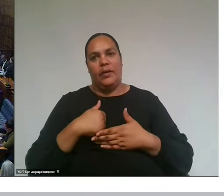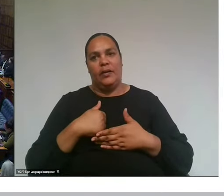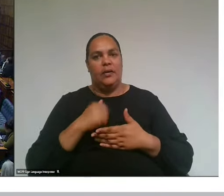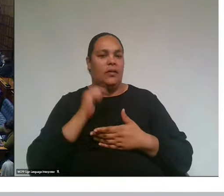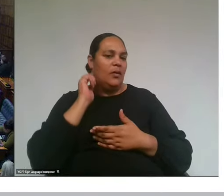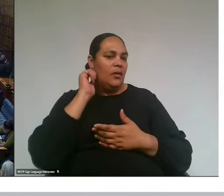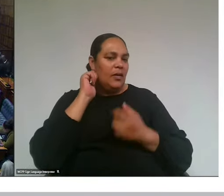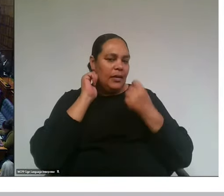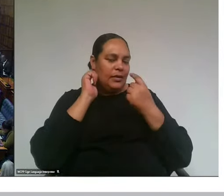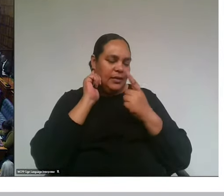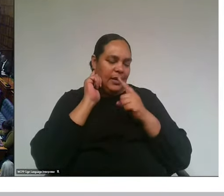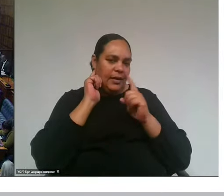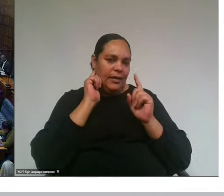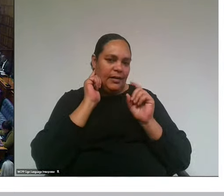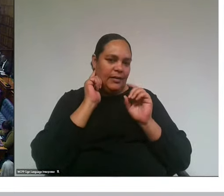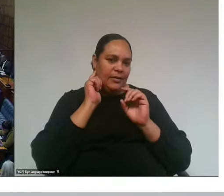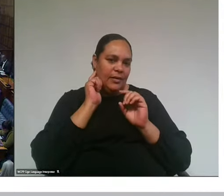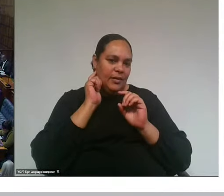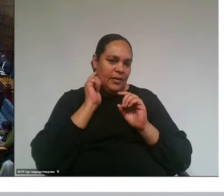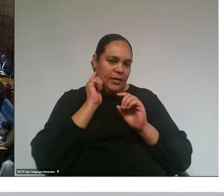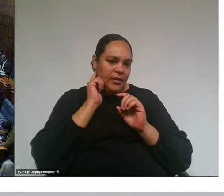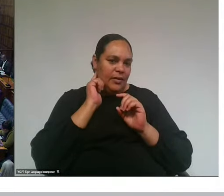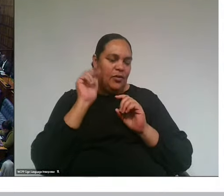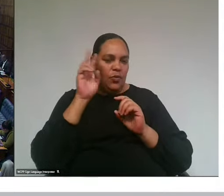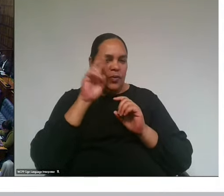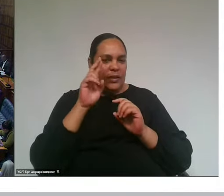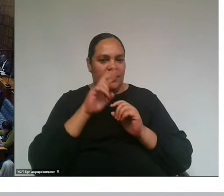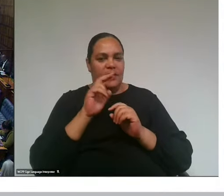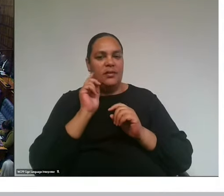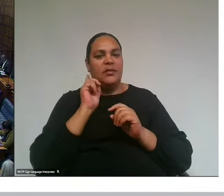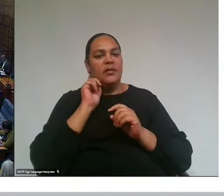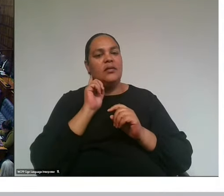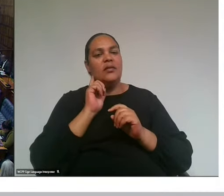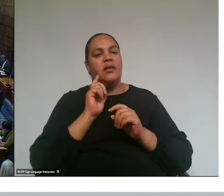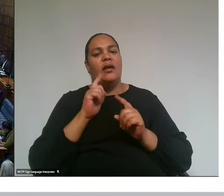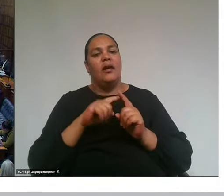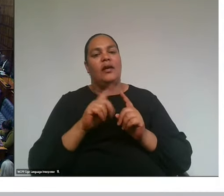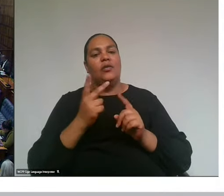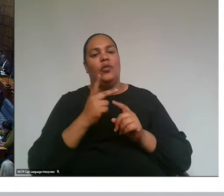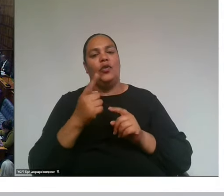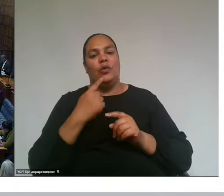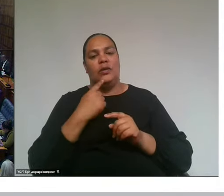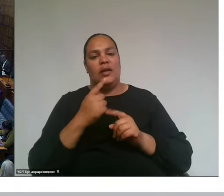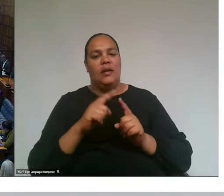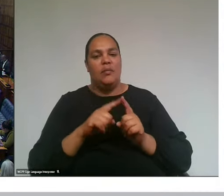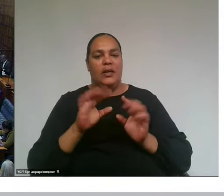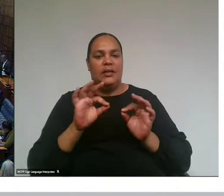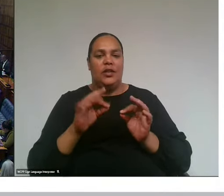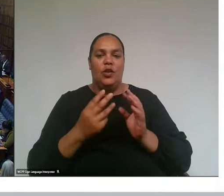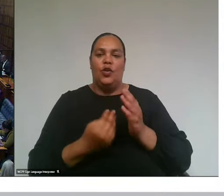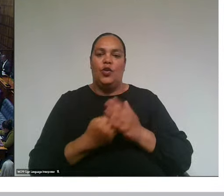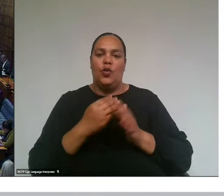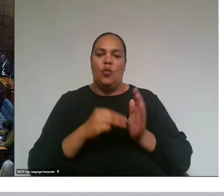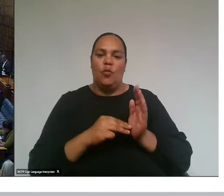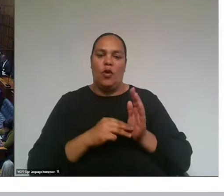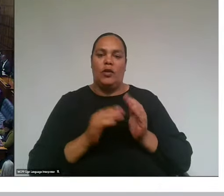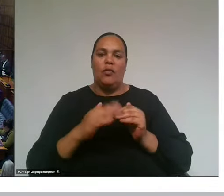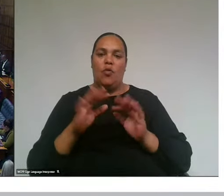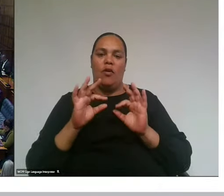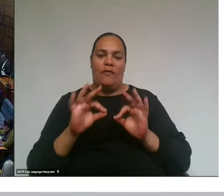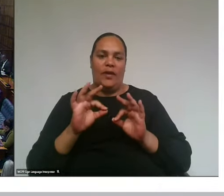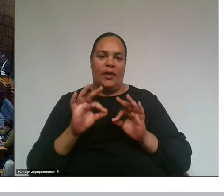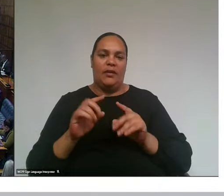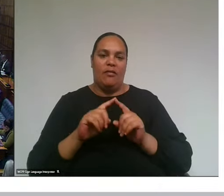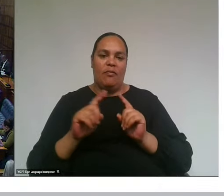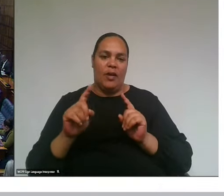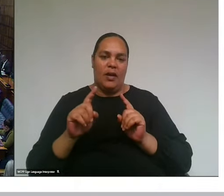uh understand you know the reasons and and then you also say but this new model seems to be more effective but it's